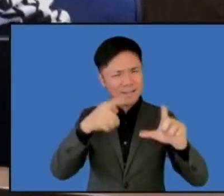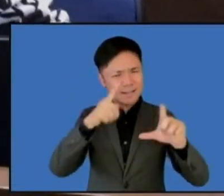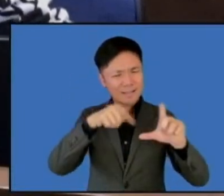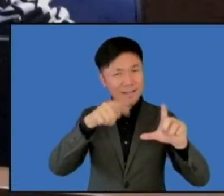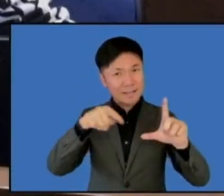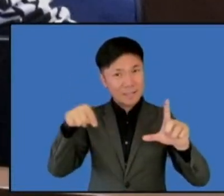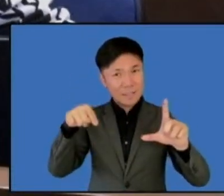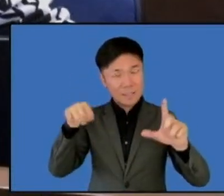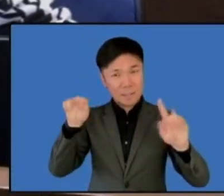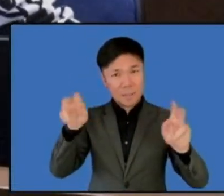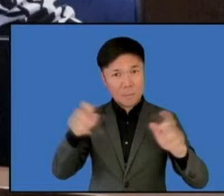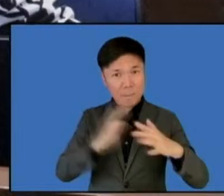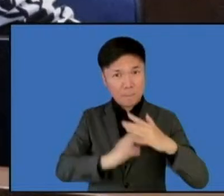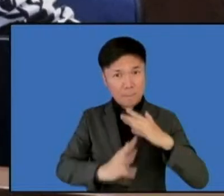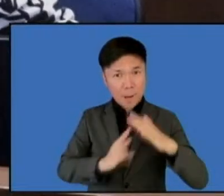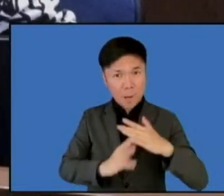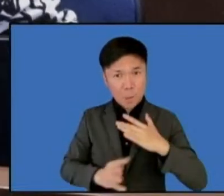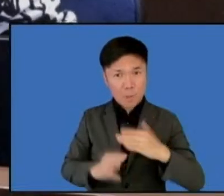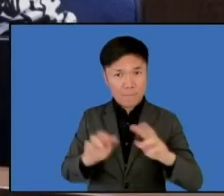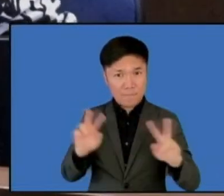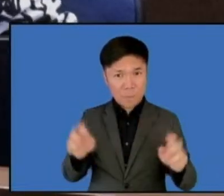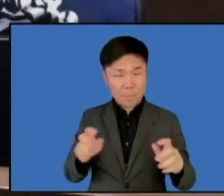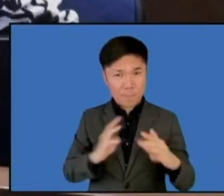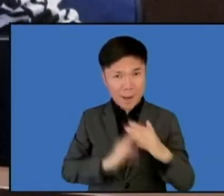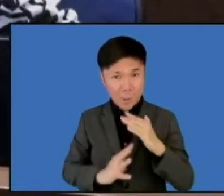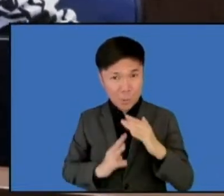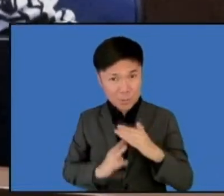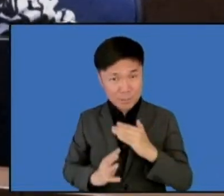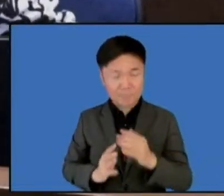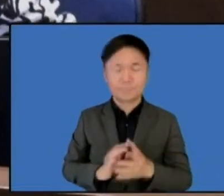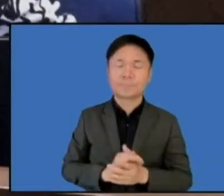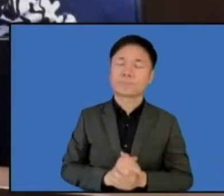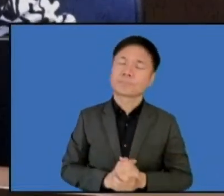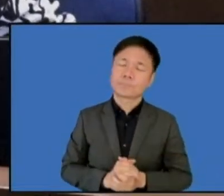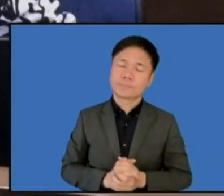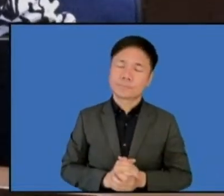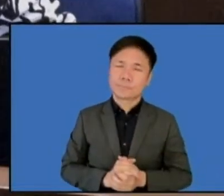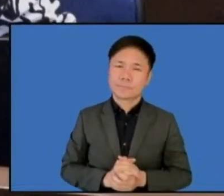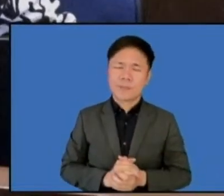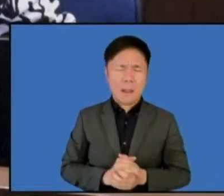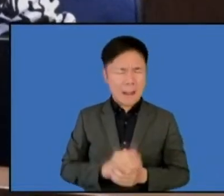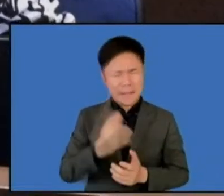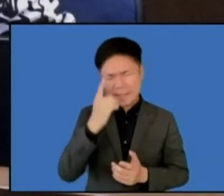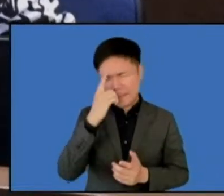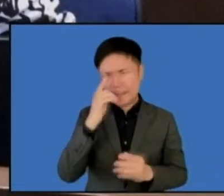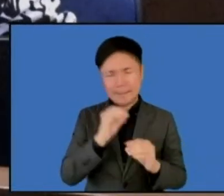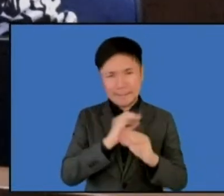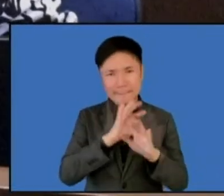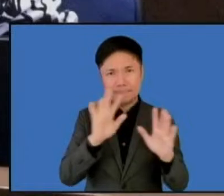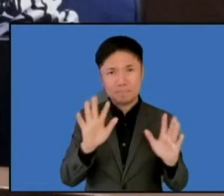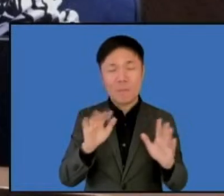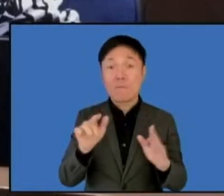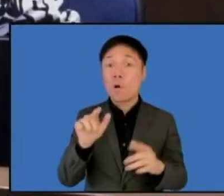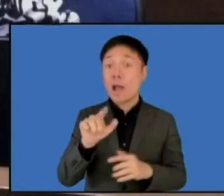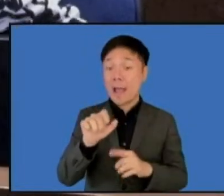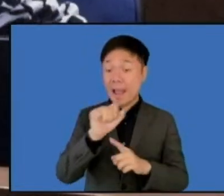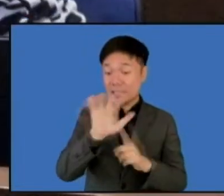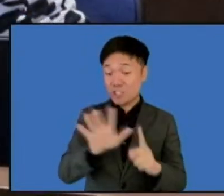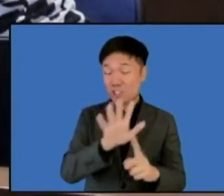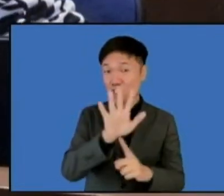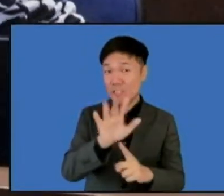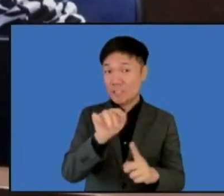count and make statistic on migration, on migrants. And then also it was clearly mentioned in SDG indicator